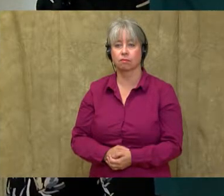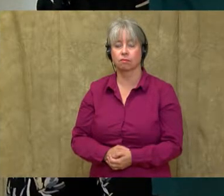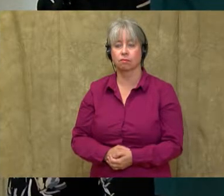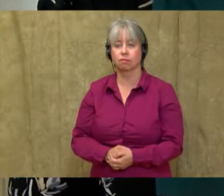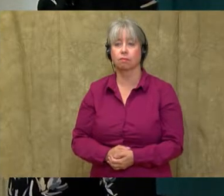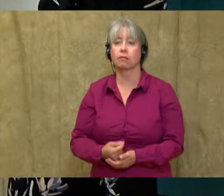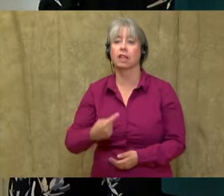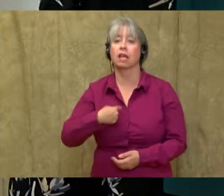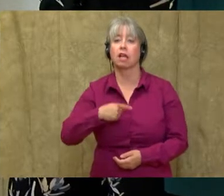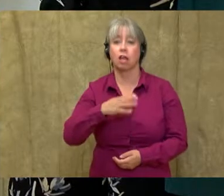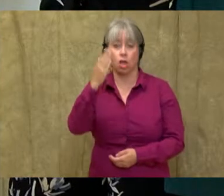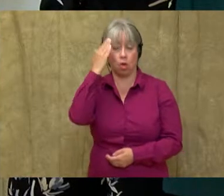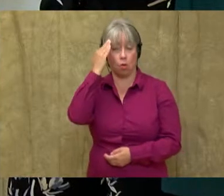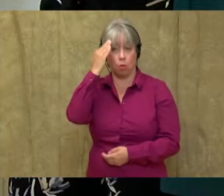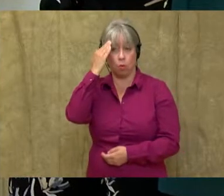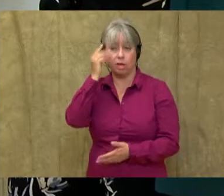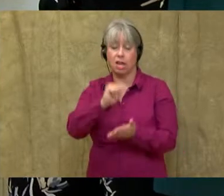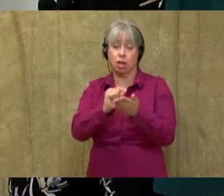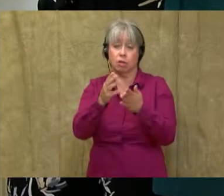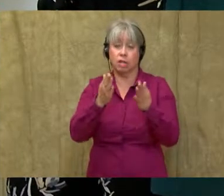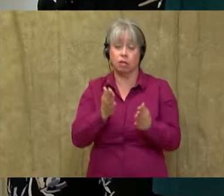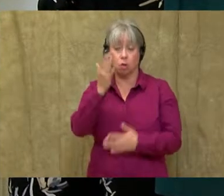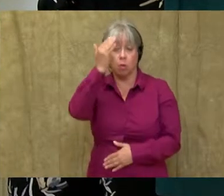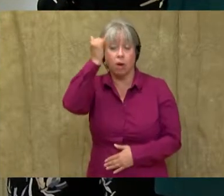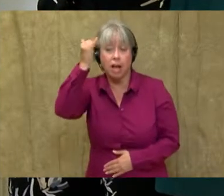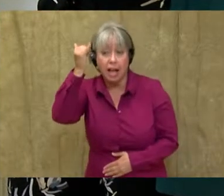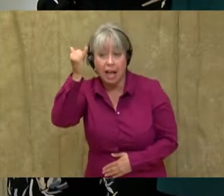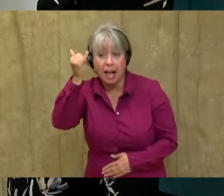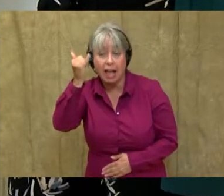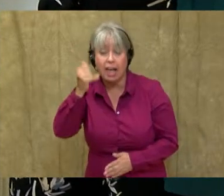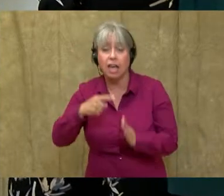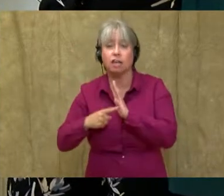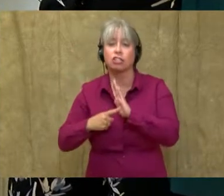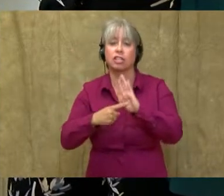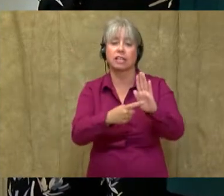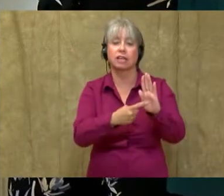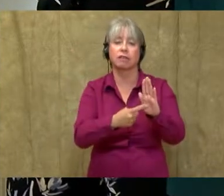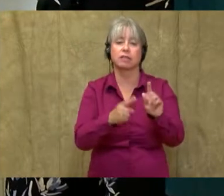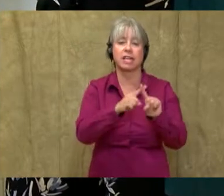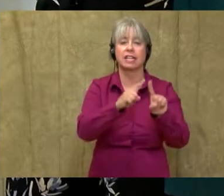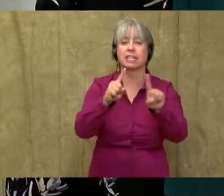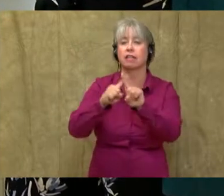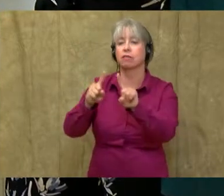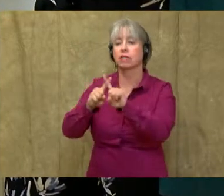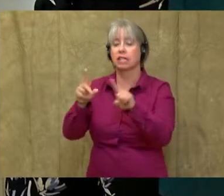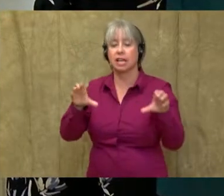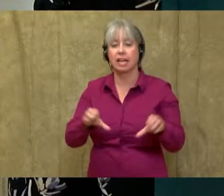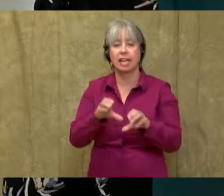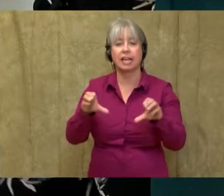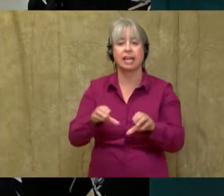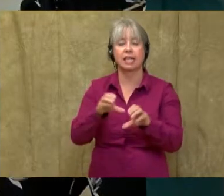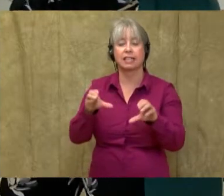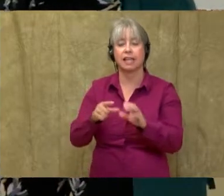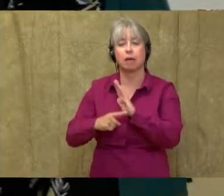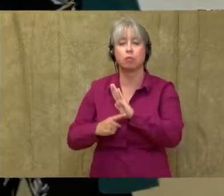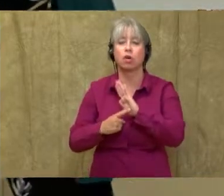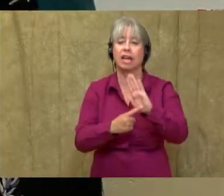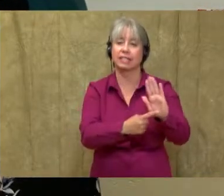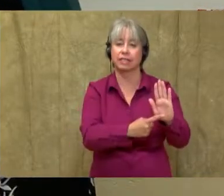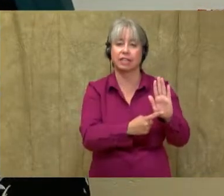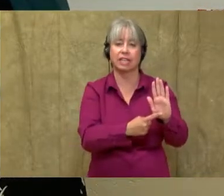We know that this is what the author is saying because she gives us different examples of what you can do at home during the stay-at-home order. We